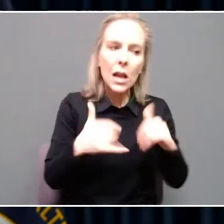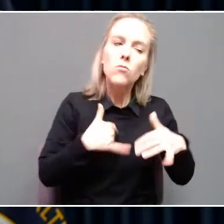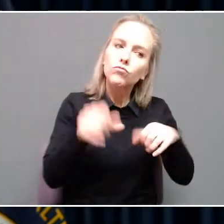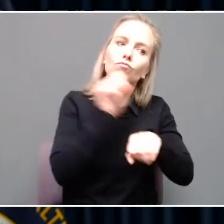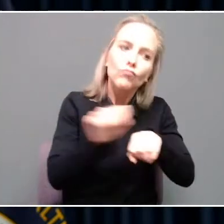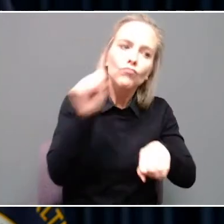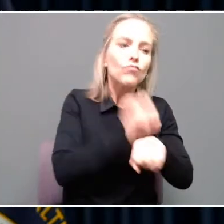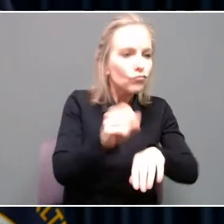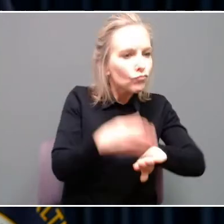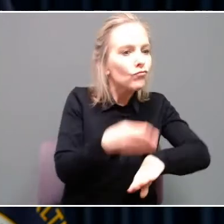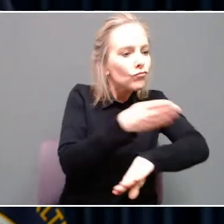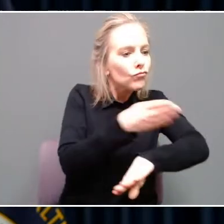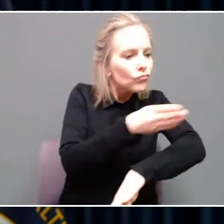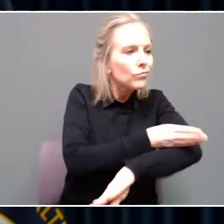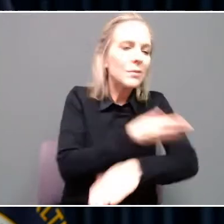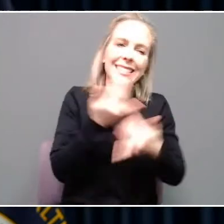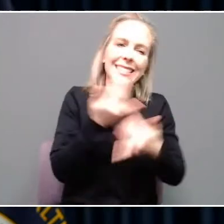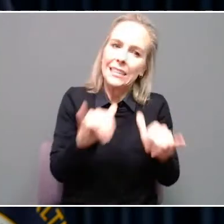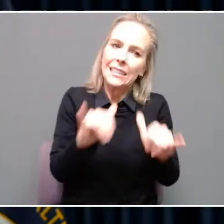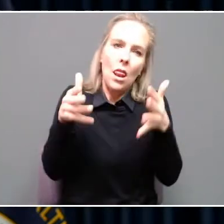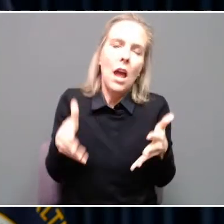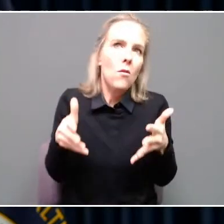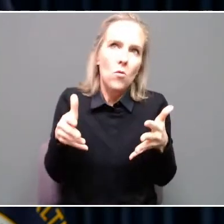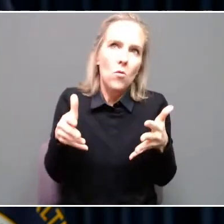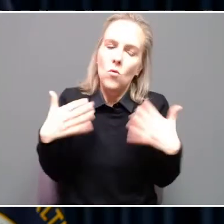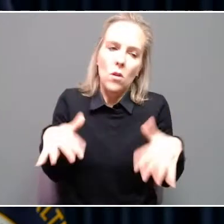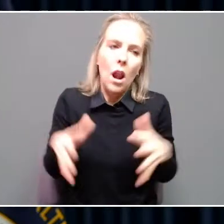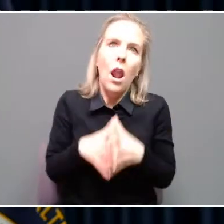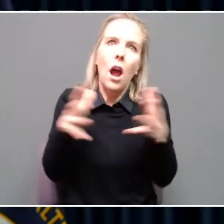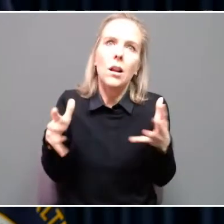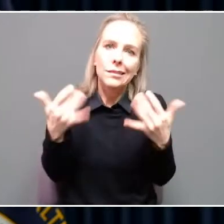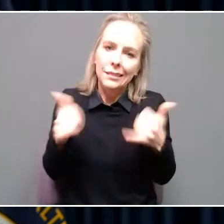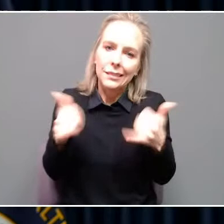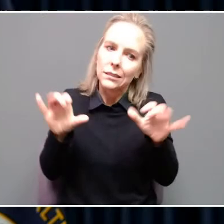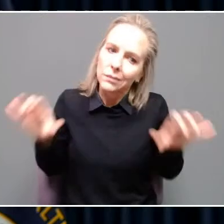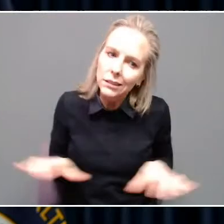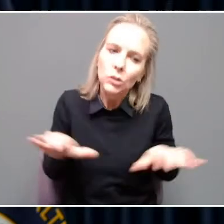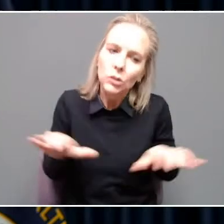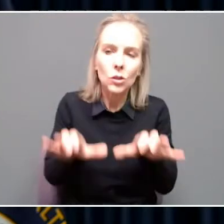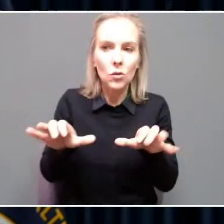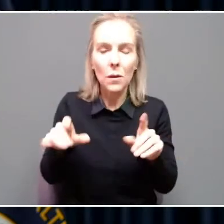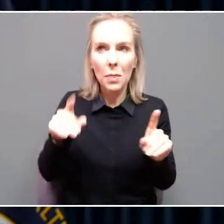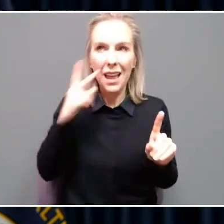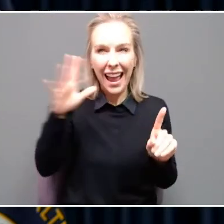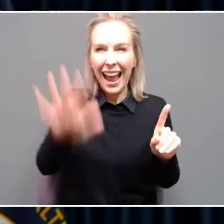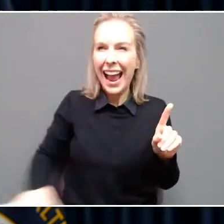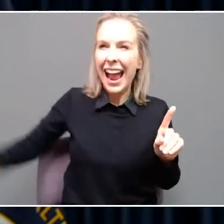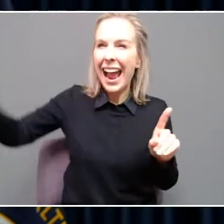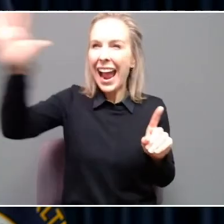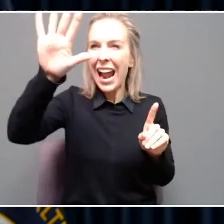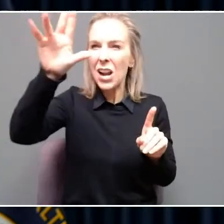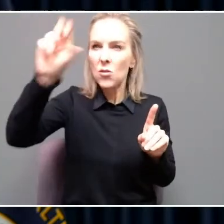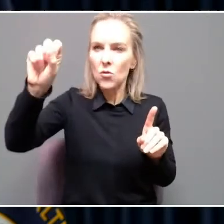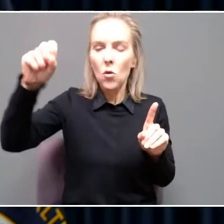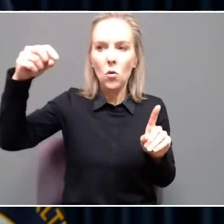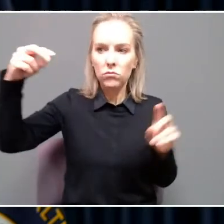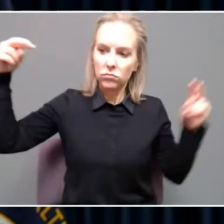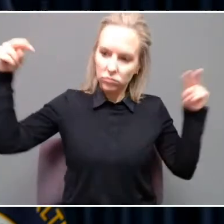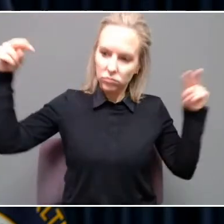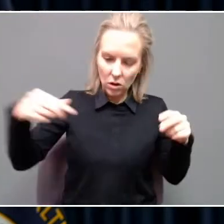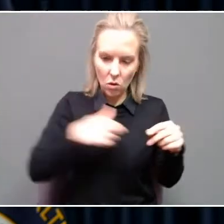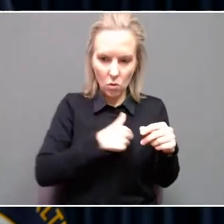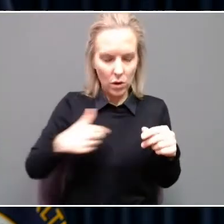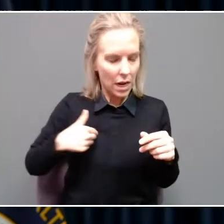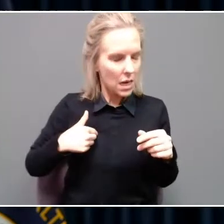do. Let me repeat that I think this is going to be the toughest rebuild that this country has ever seen from a natural disaster. The lack